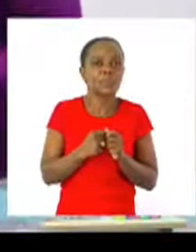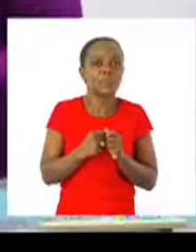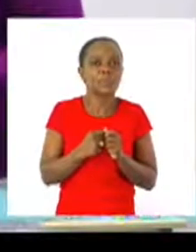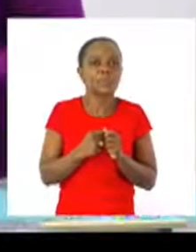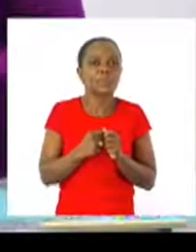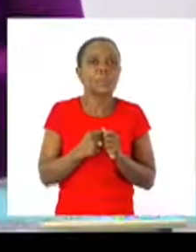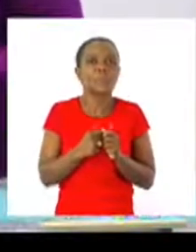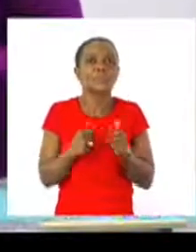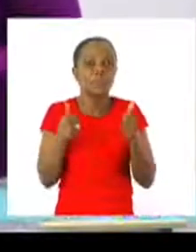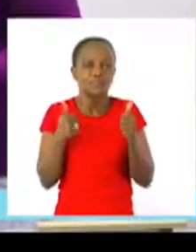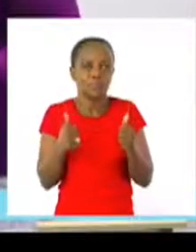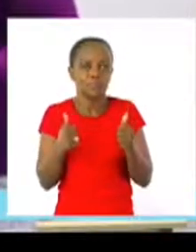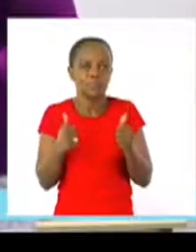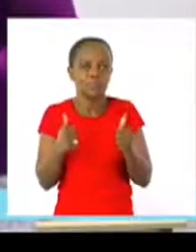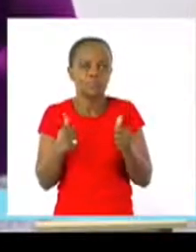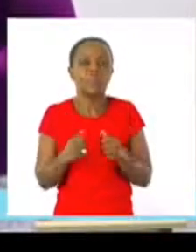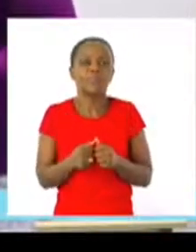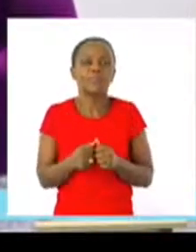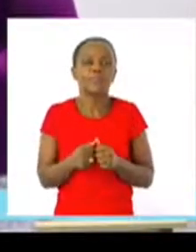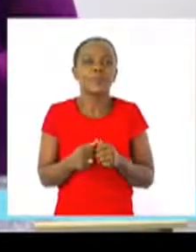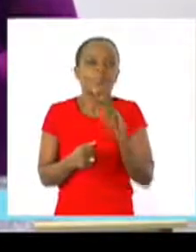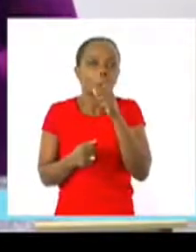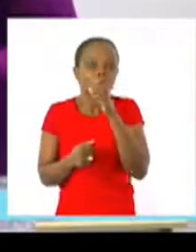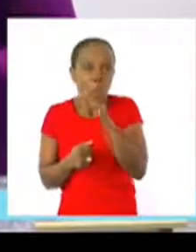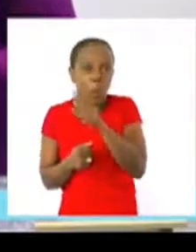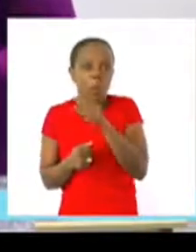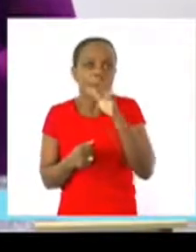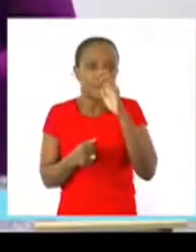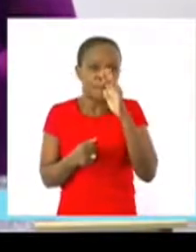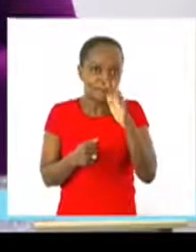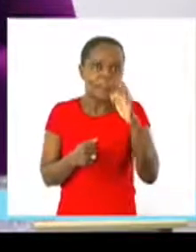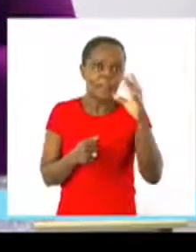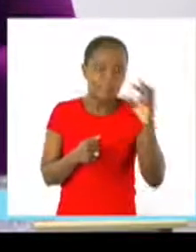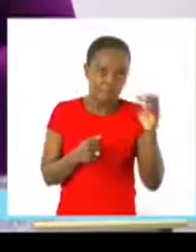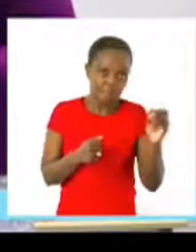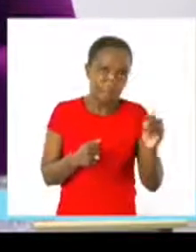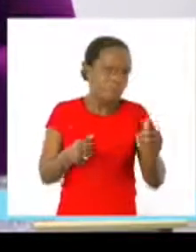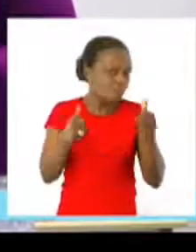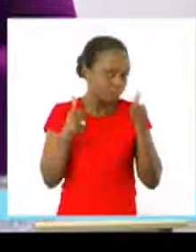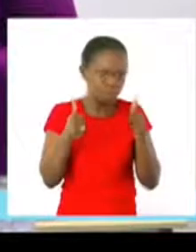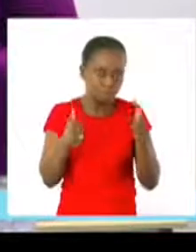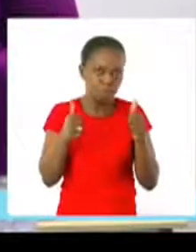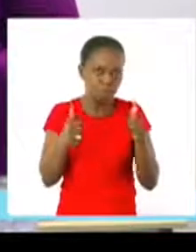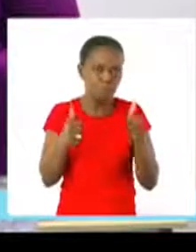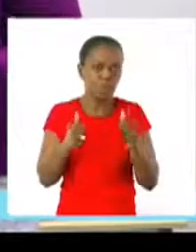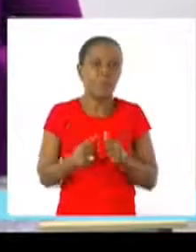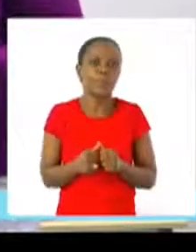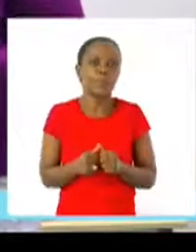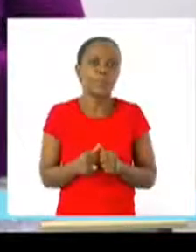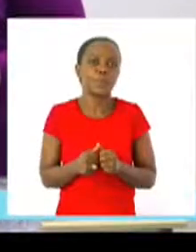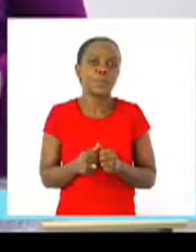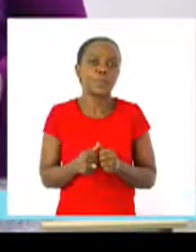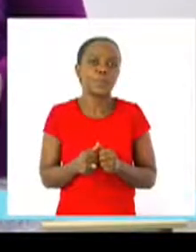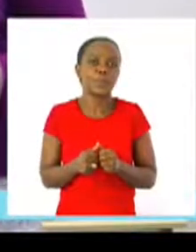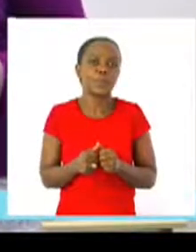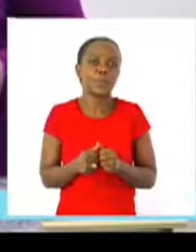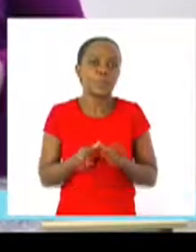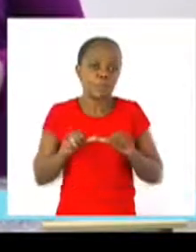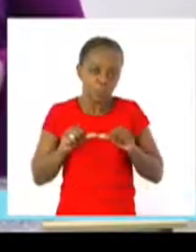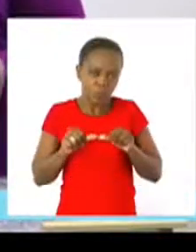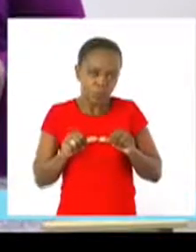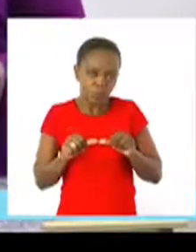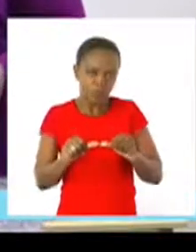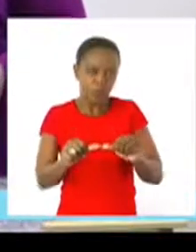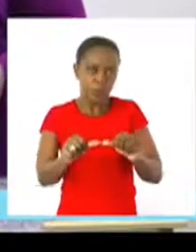Yes, my friend here got 150 correct. Great job. The rest you can do